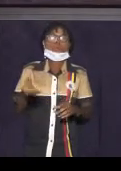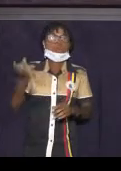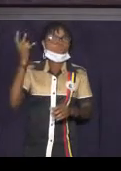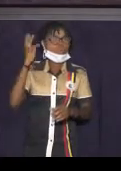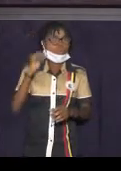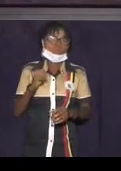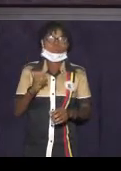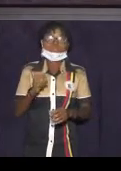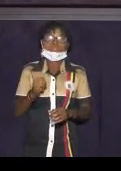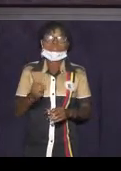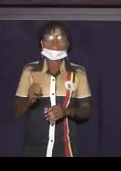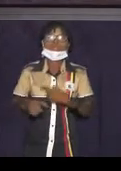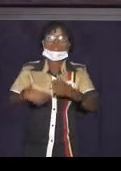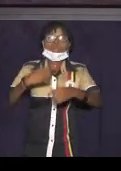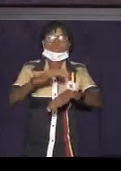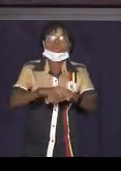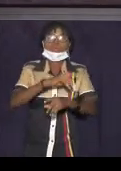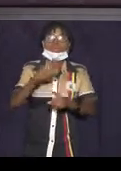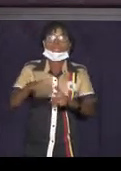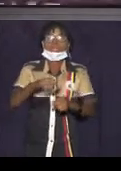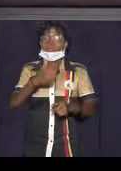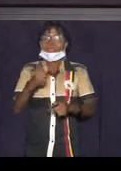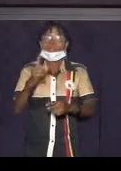another one happened in the past.